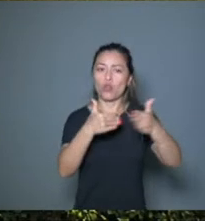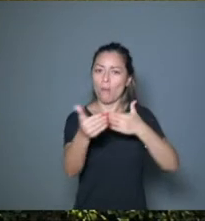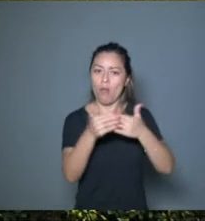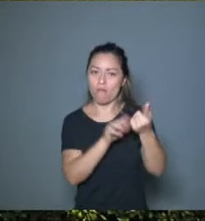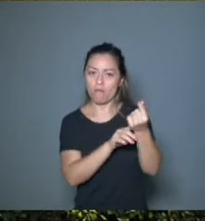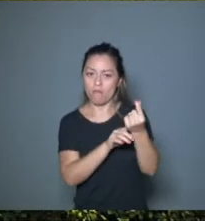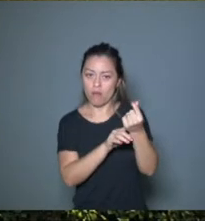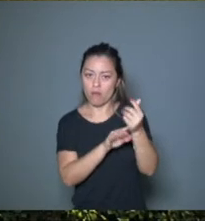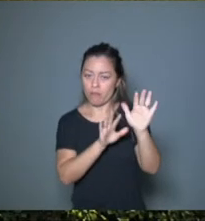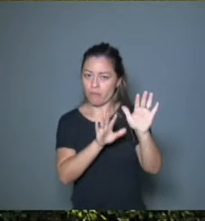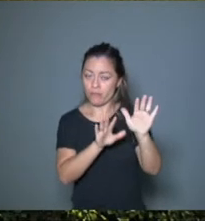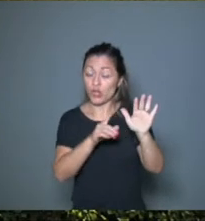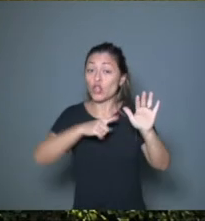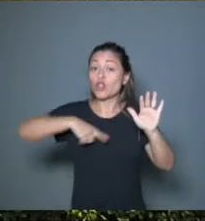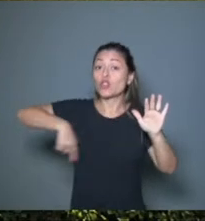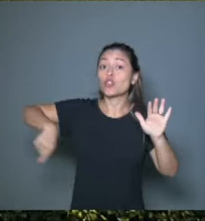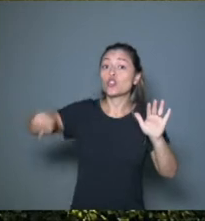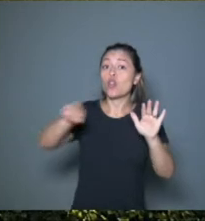of that,